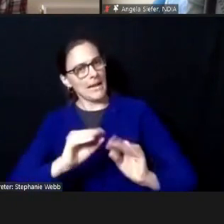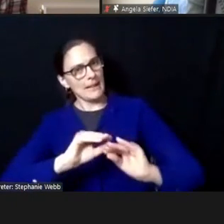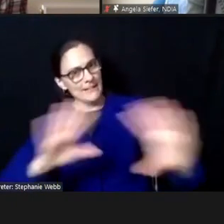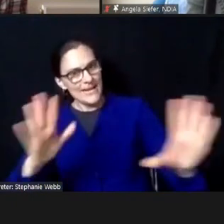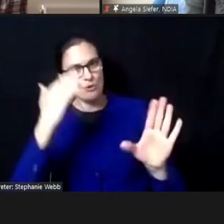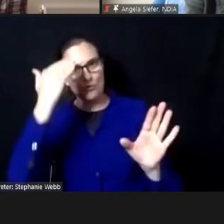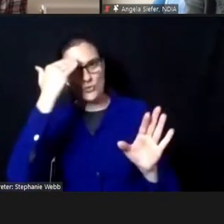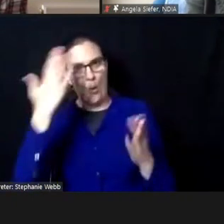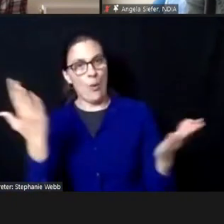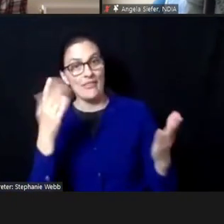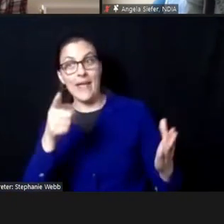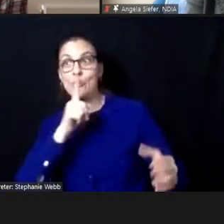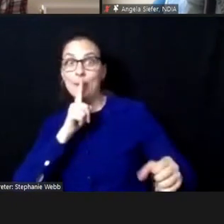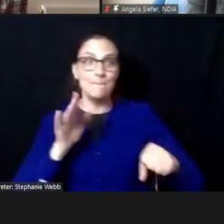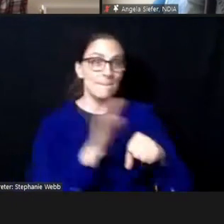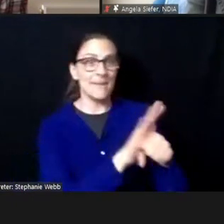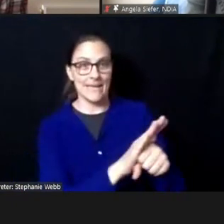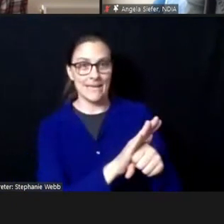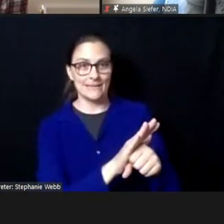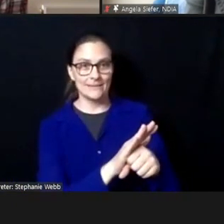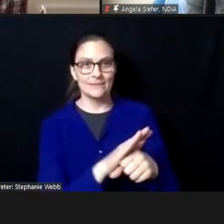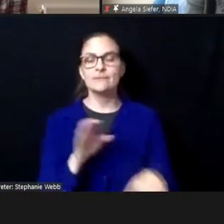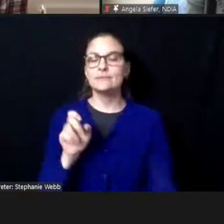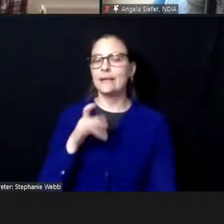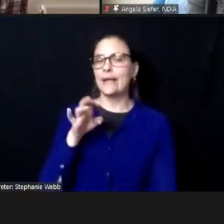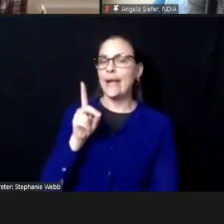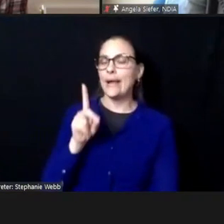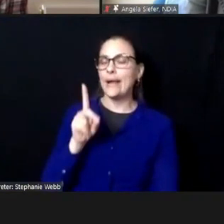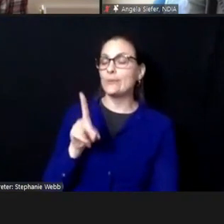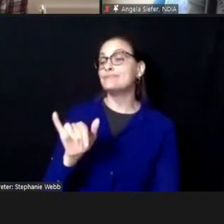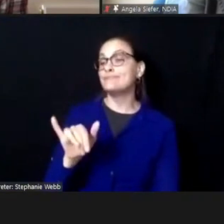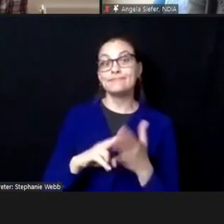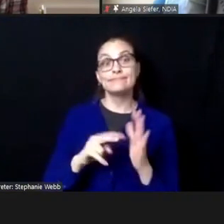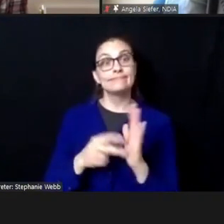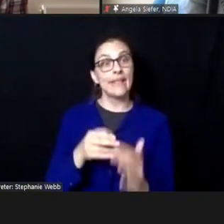empowering them with the full picture. Mm-hmm. What they're walking into.